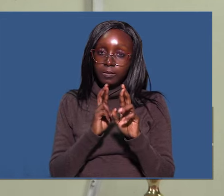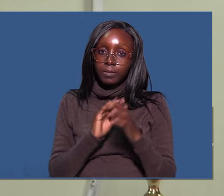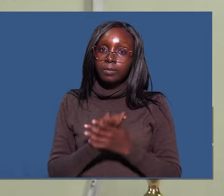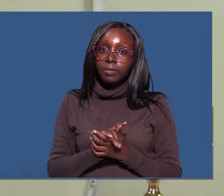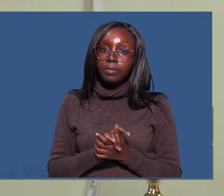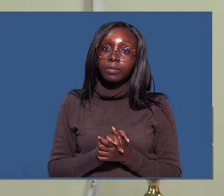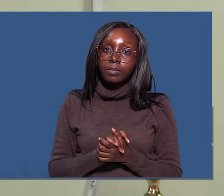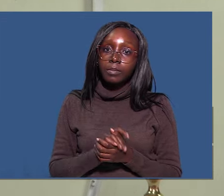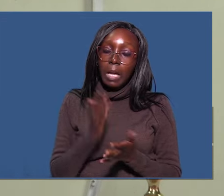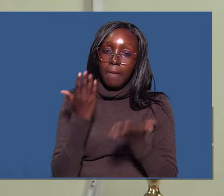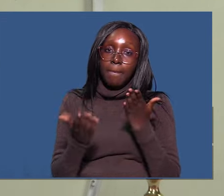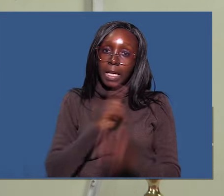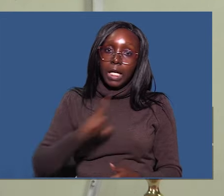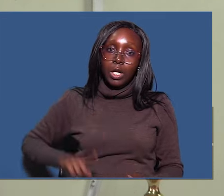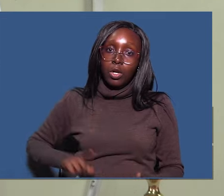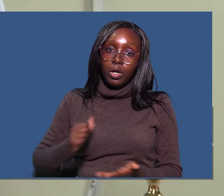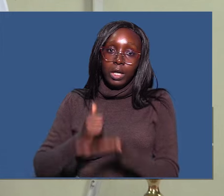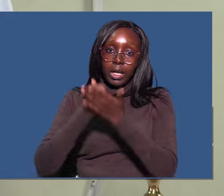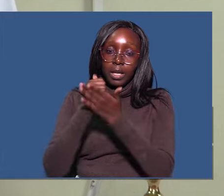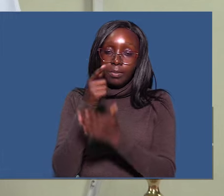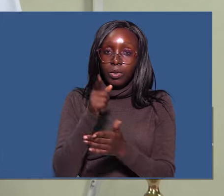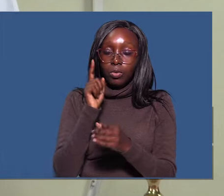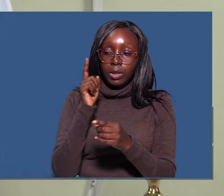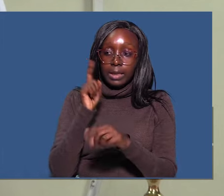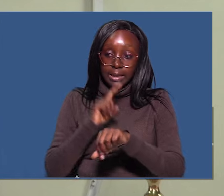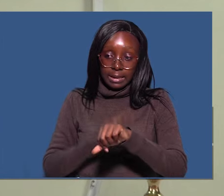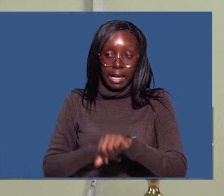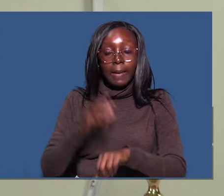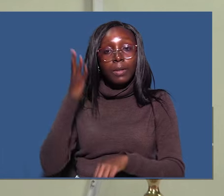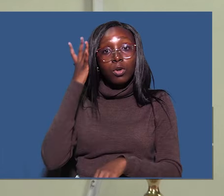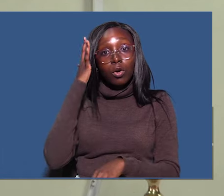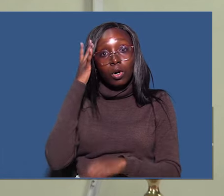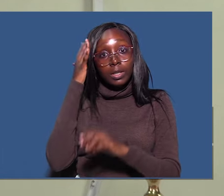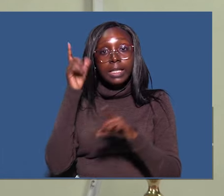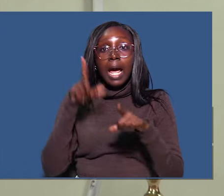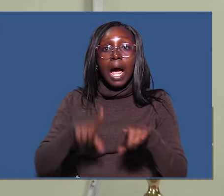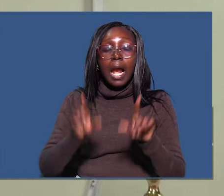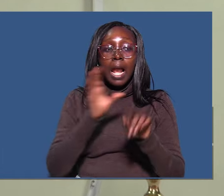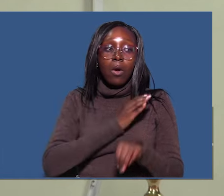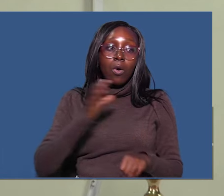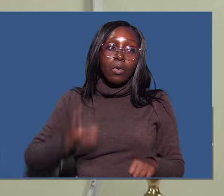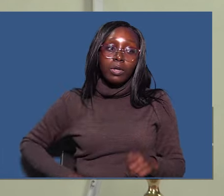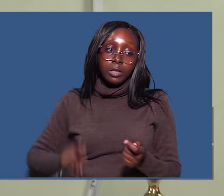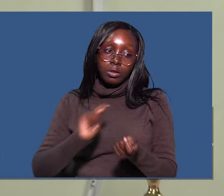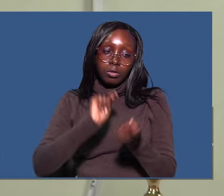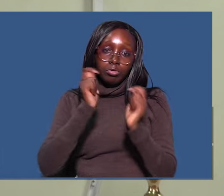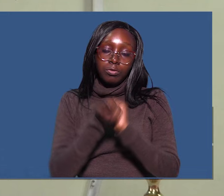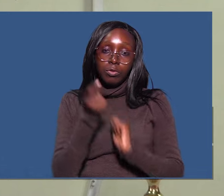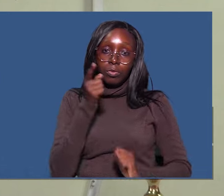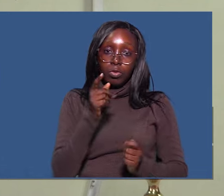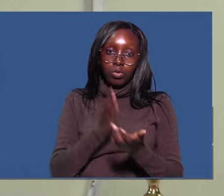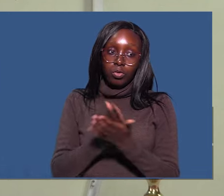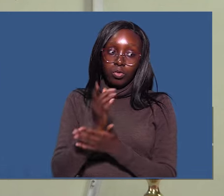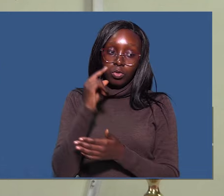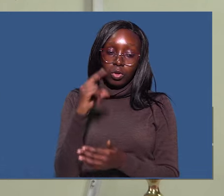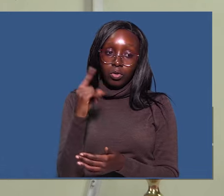accessible to all. May the Lord help you as you consider allowing Christ to transform you through this